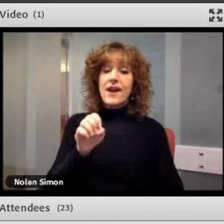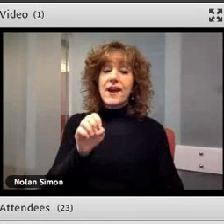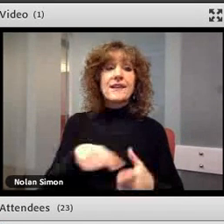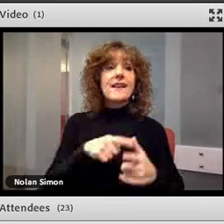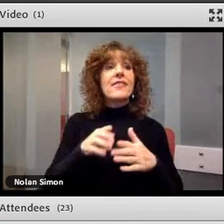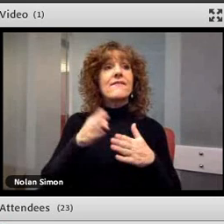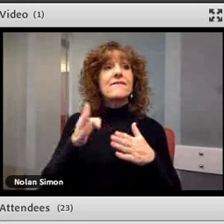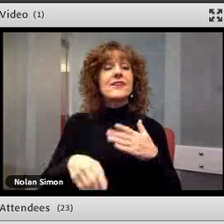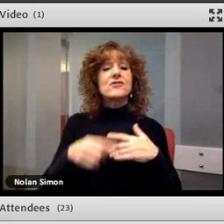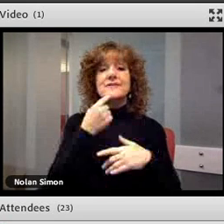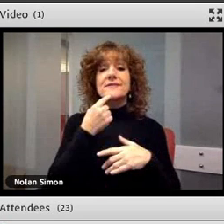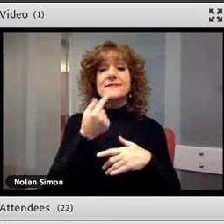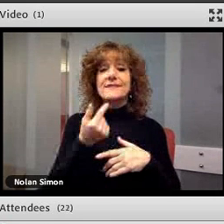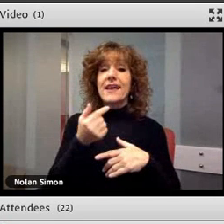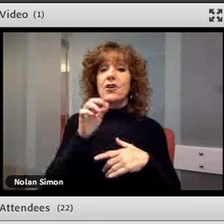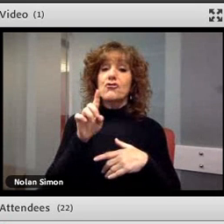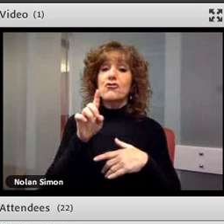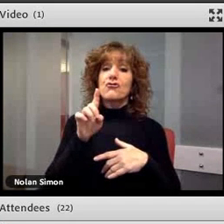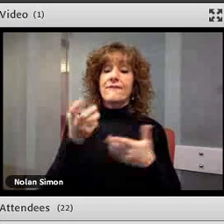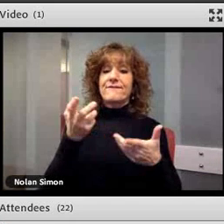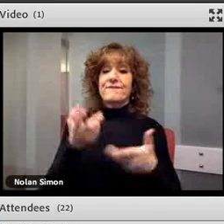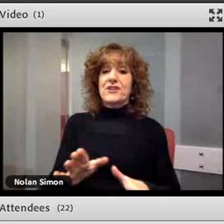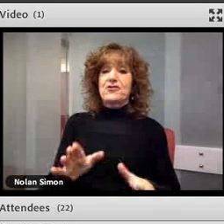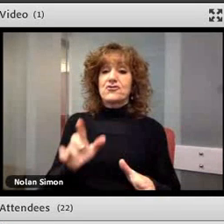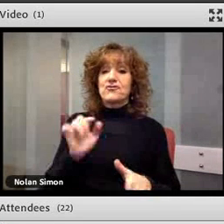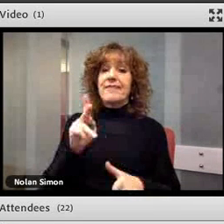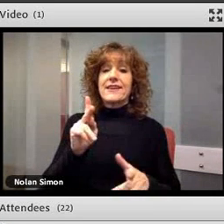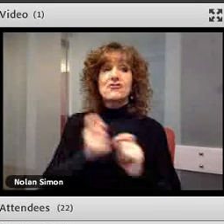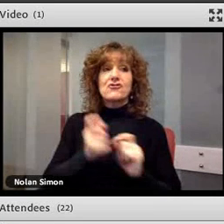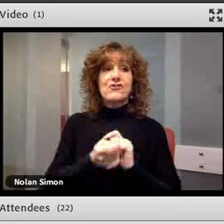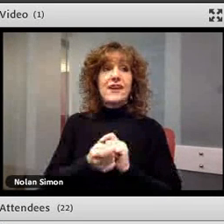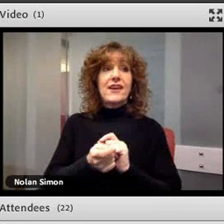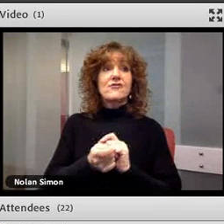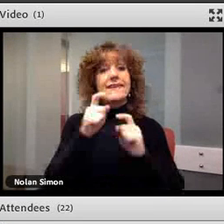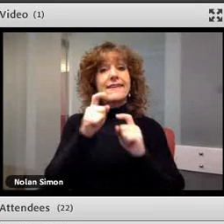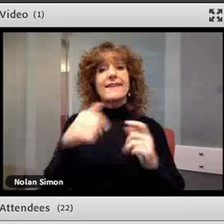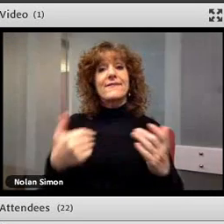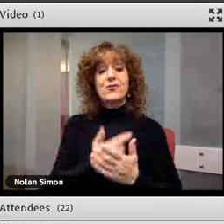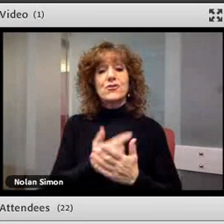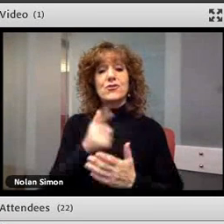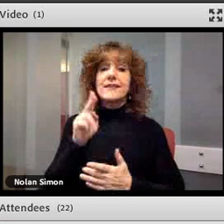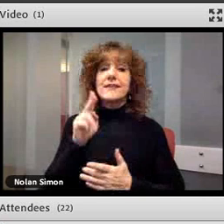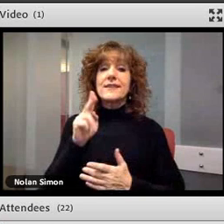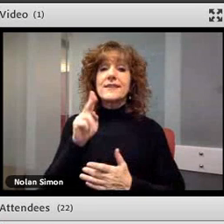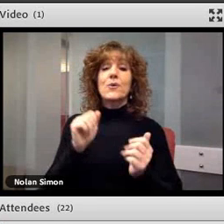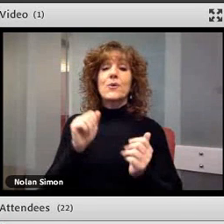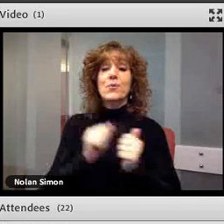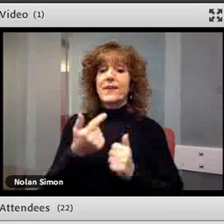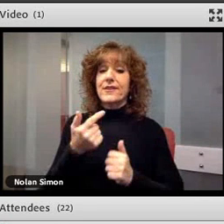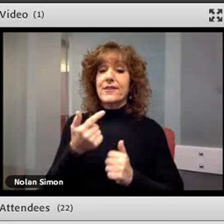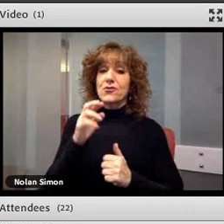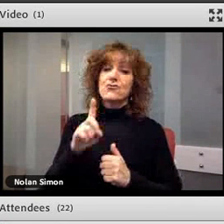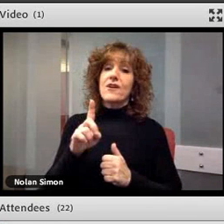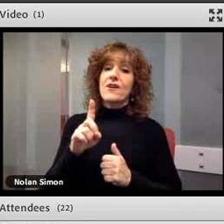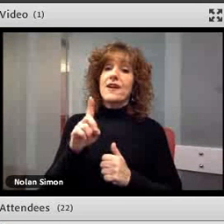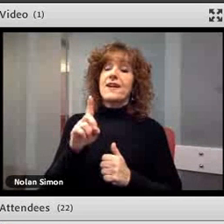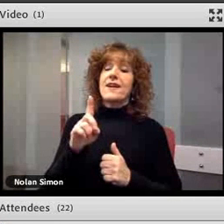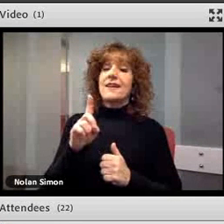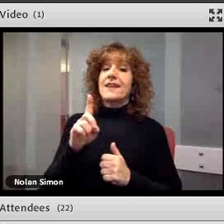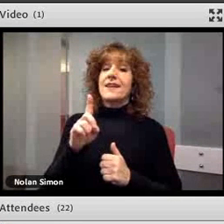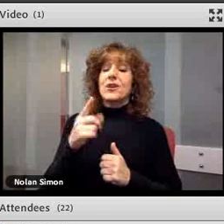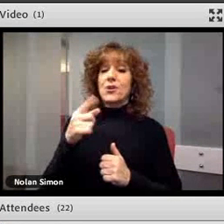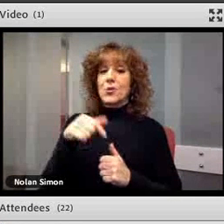finished, it'll say graded. The link will change again, and you can give the student the new link with their graded quiz with the grades and